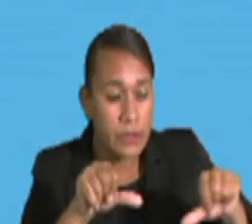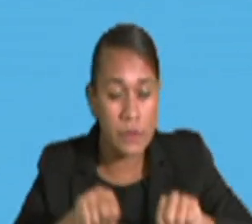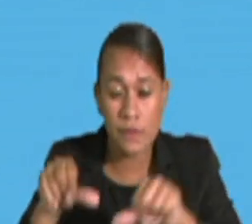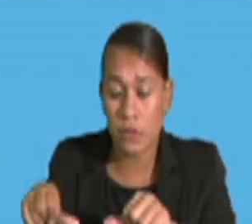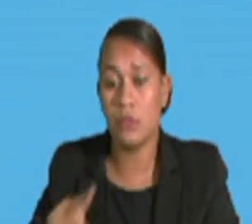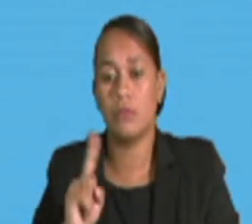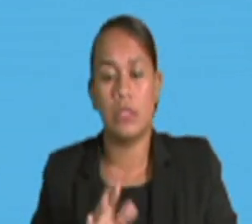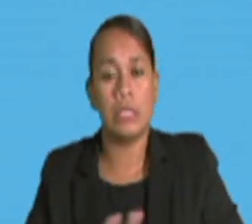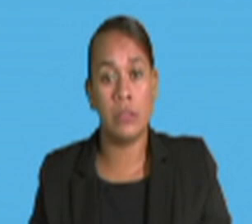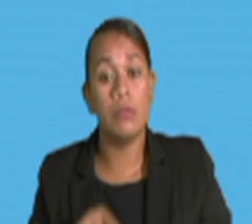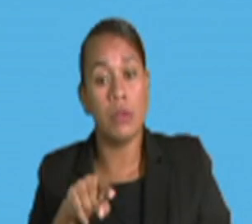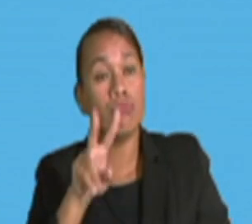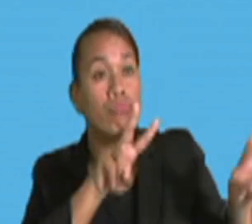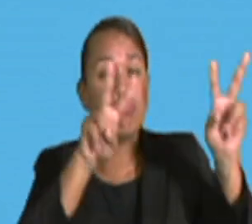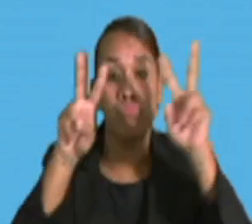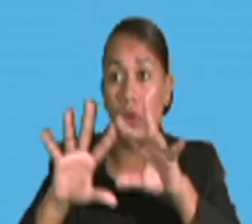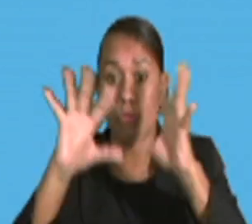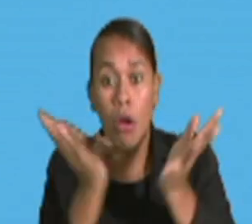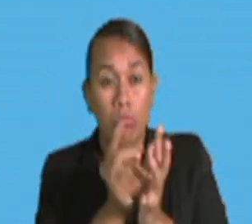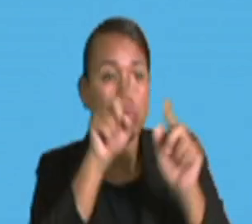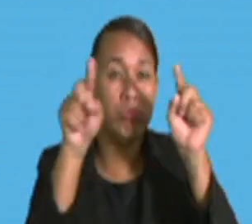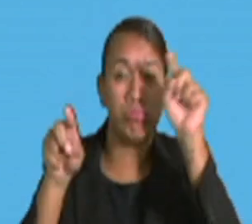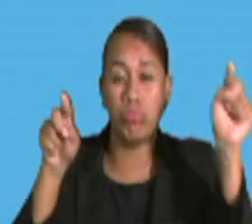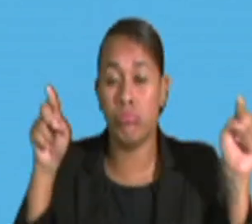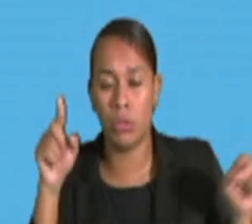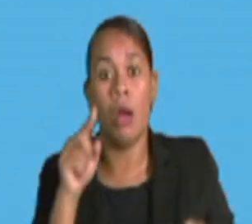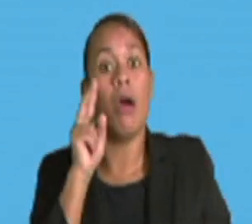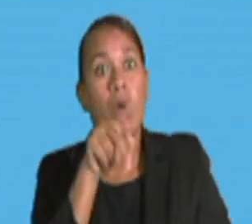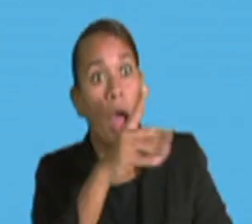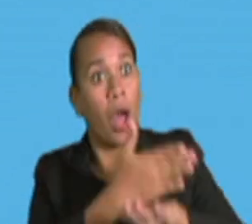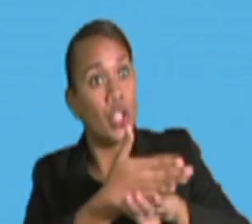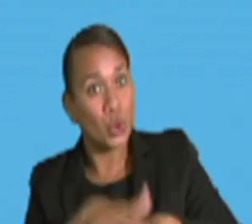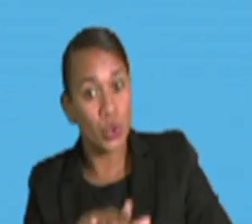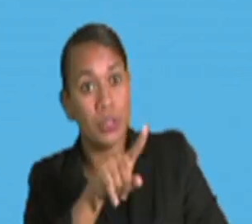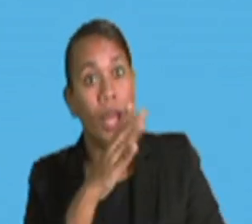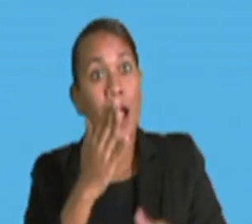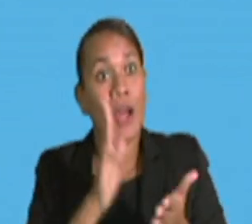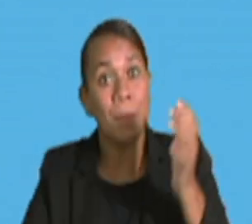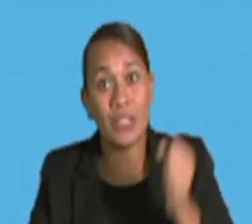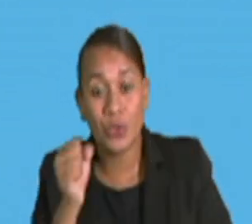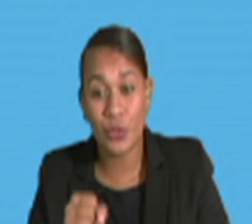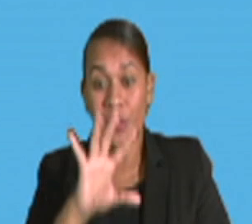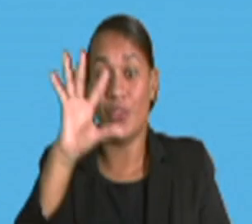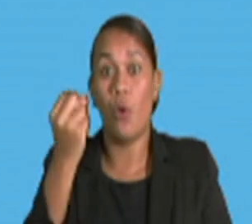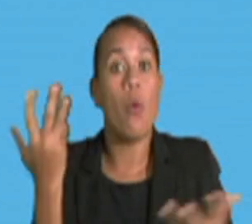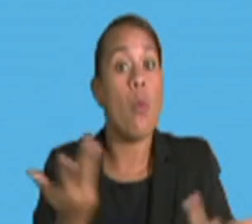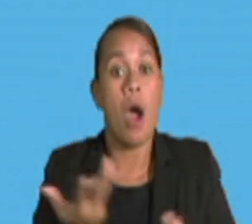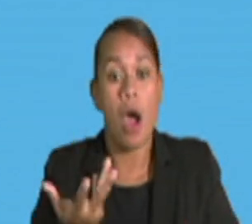global search, we enlisted a new supplier in March of this year, a German company